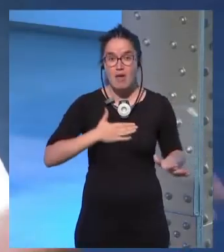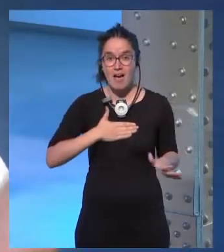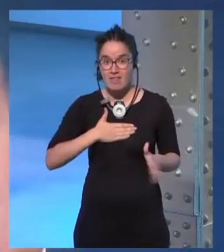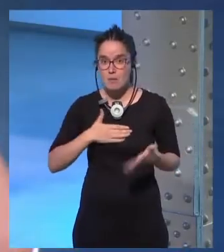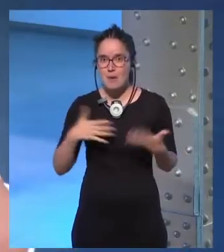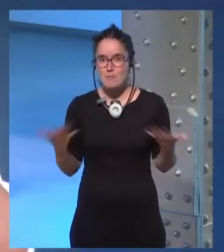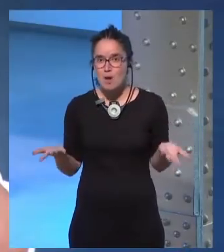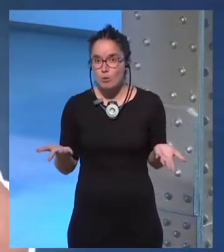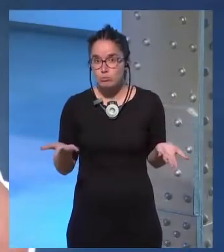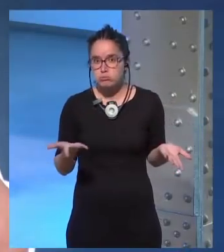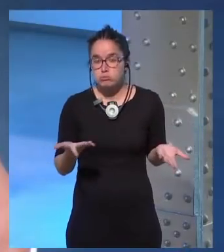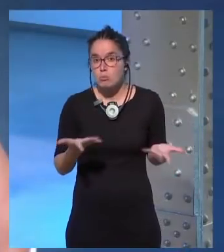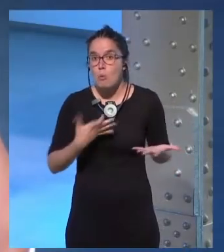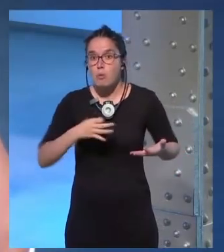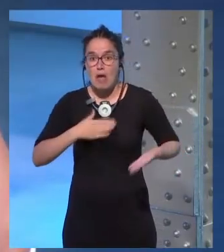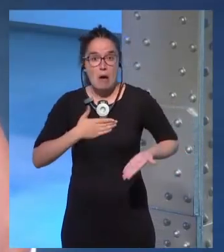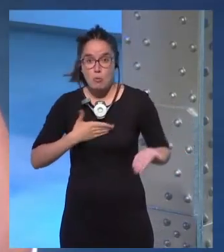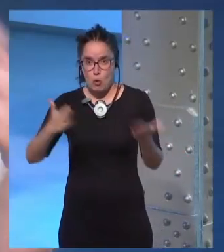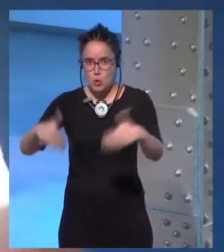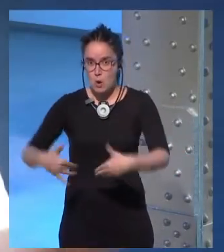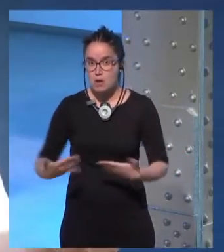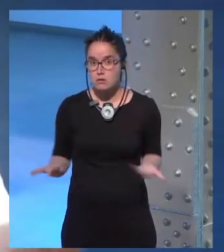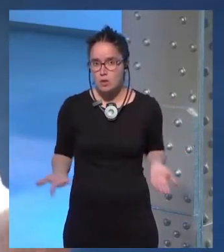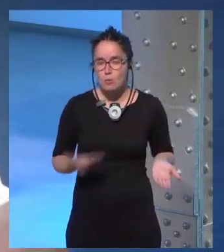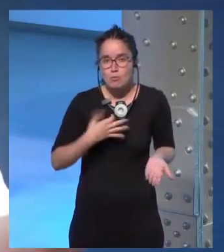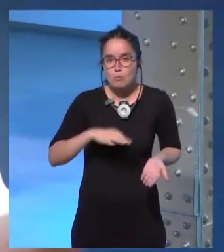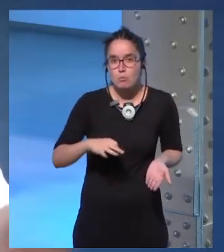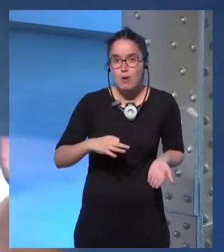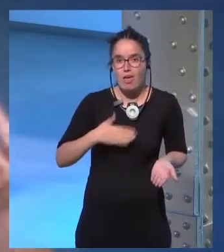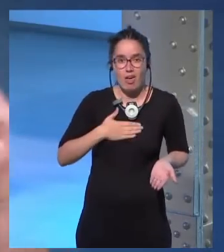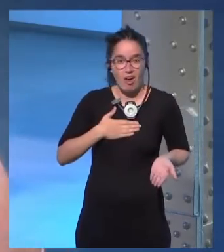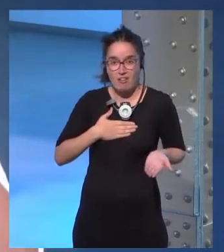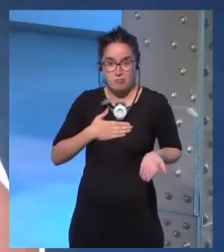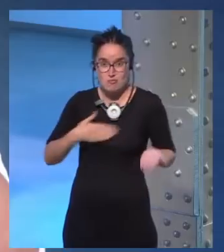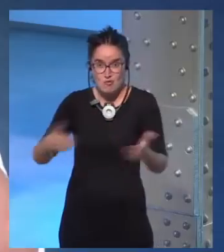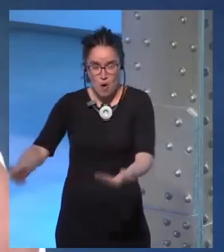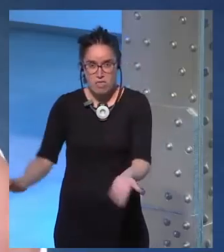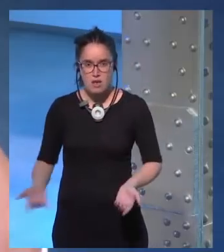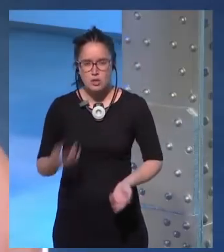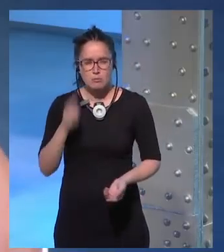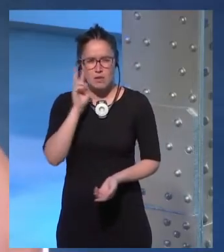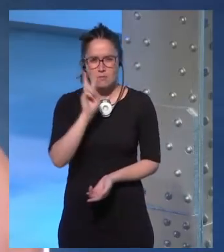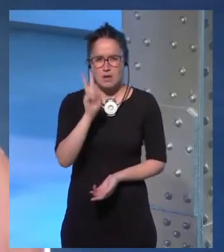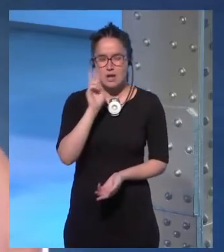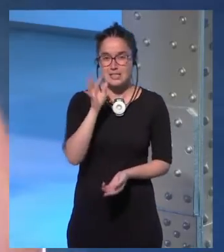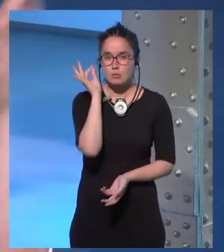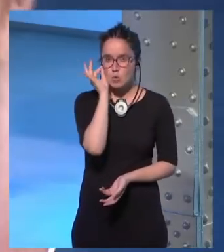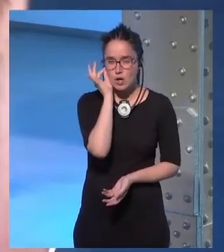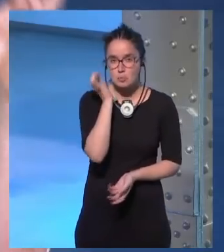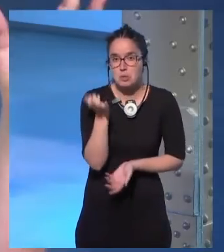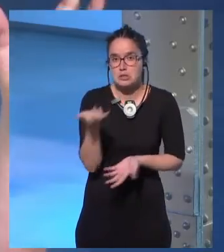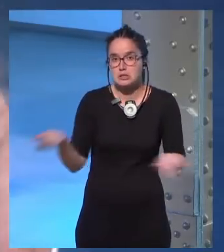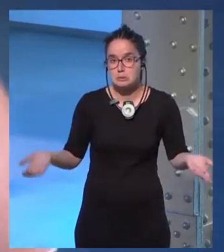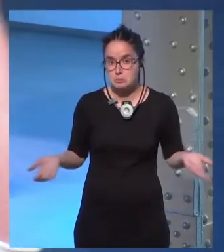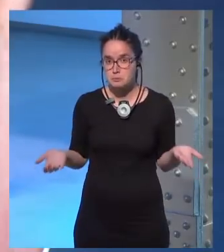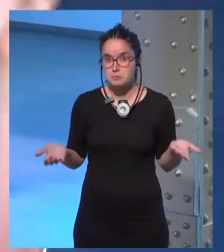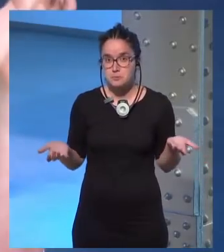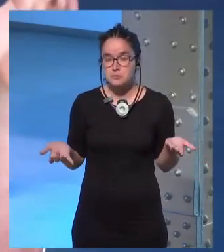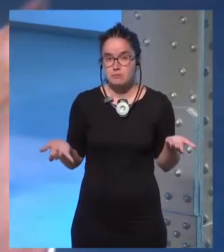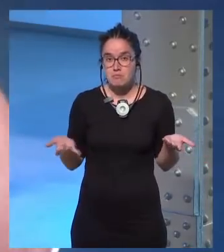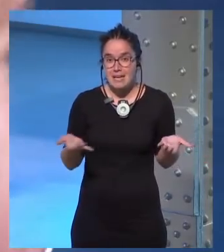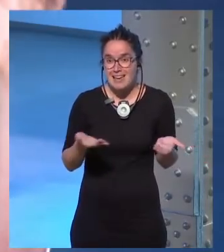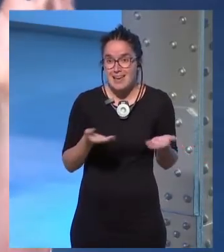lot less of this sort of unlikable woman who has, doesn't